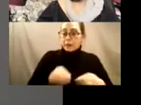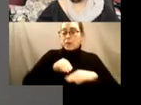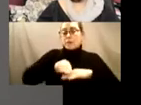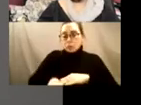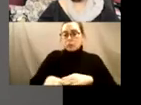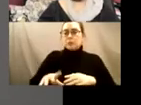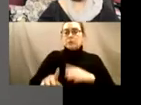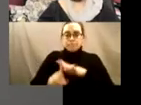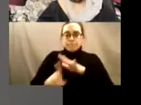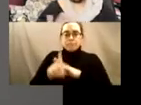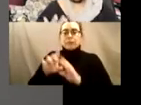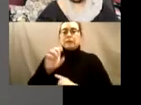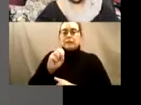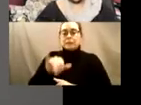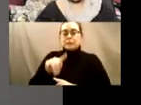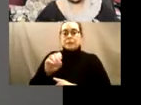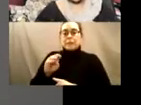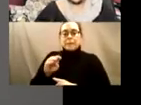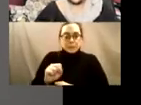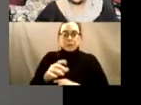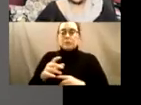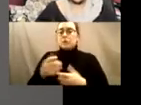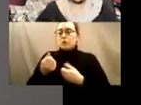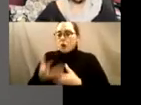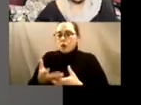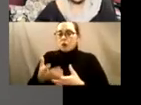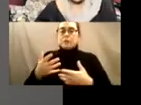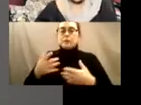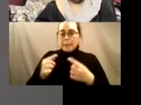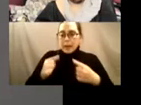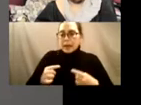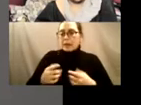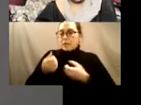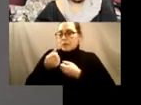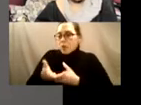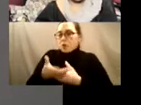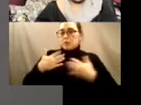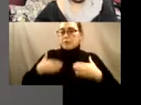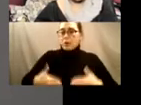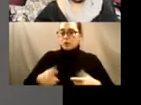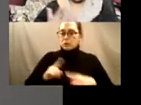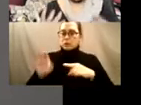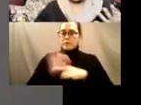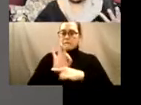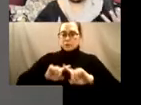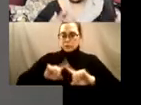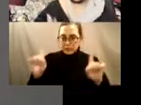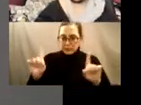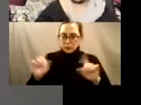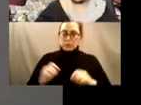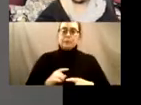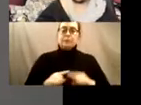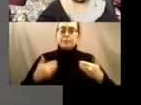causes pain, that causes the body to function differently. And as a multiply